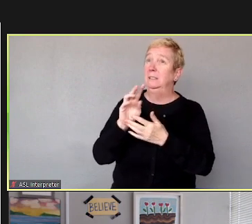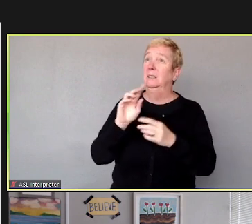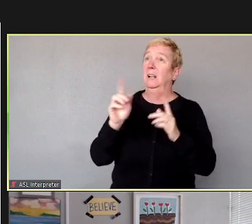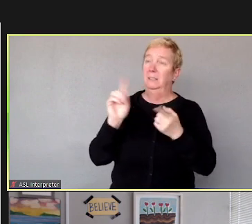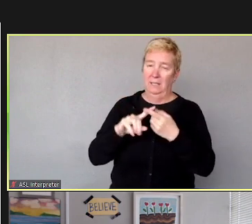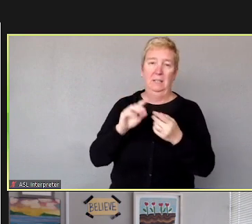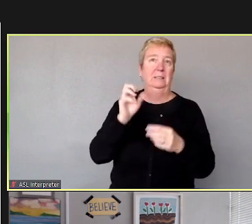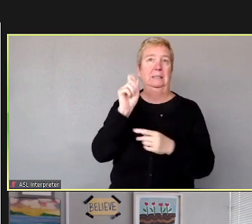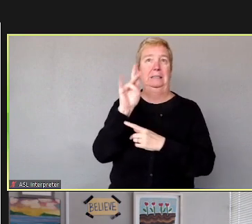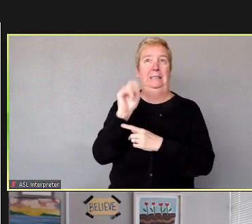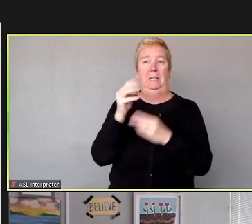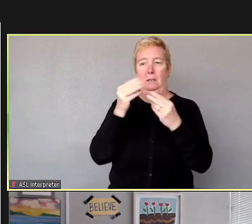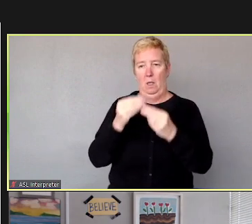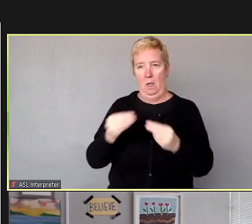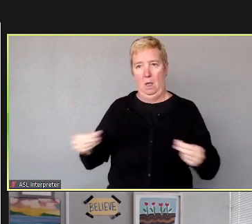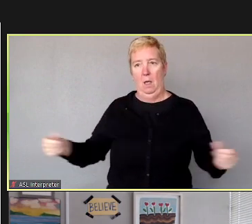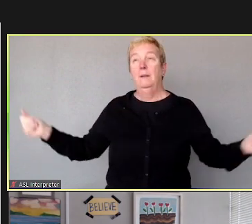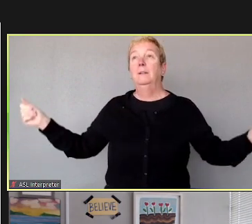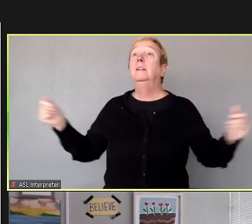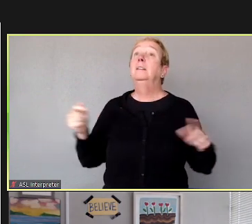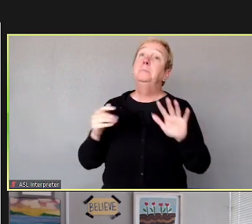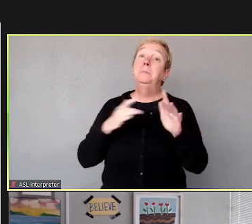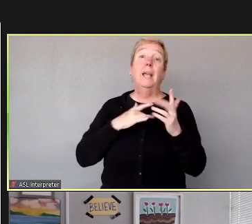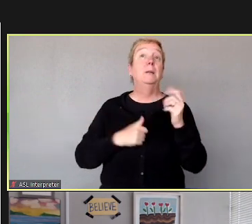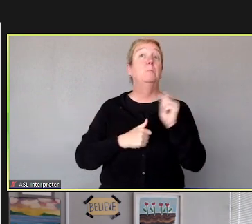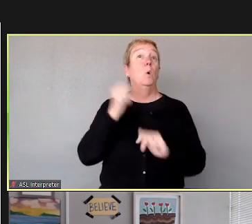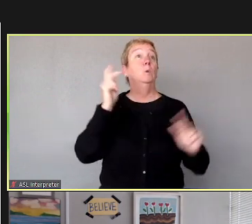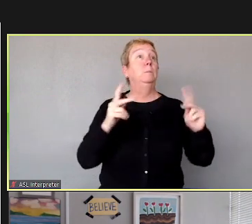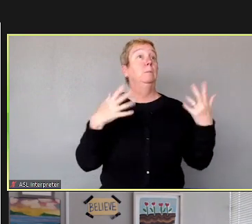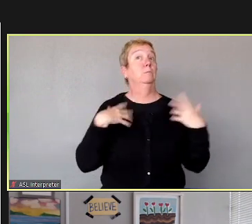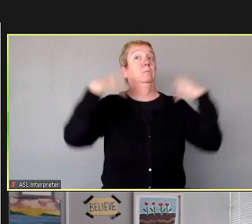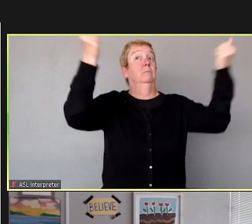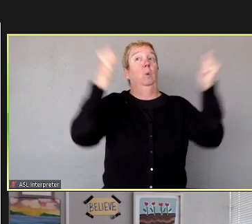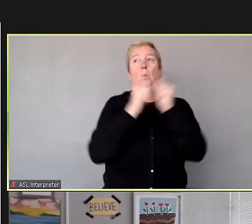times it'll get better without even any treatment. Next slide.